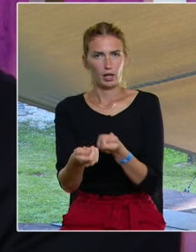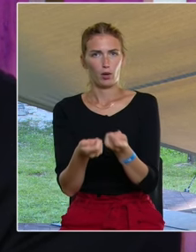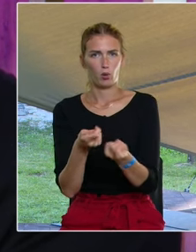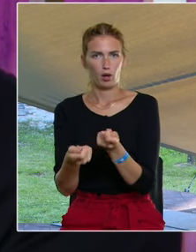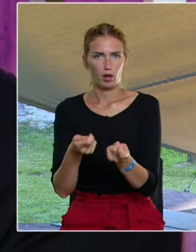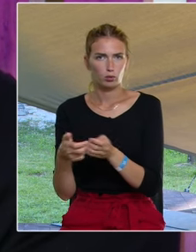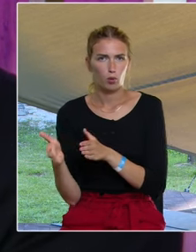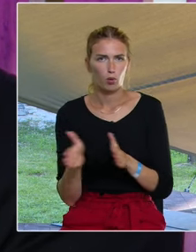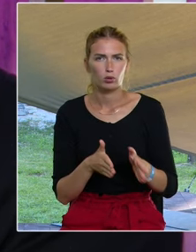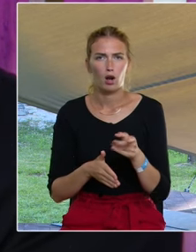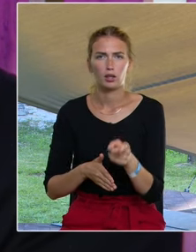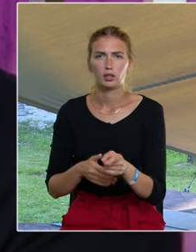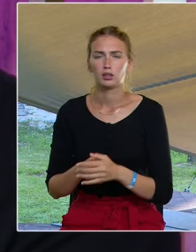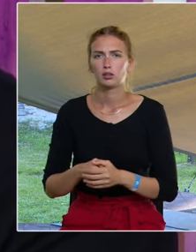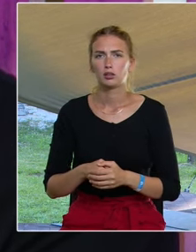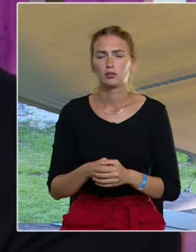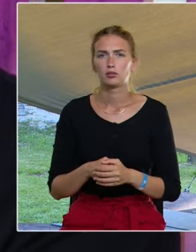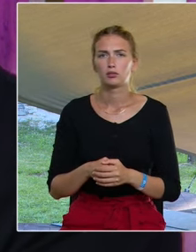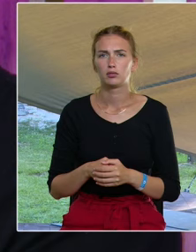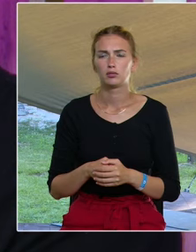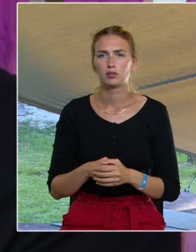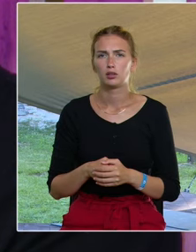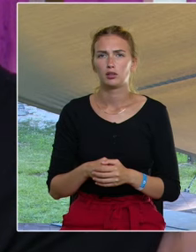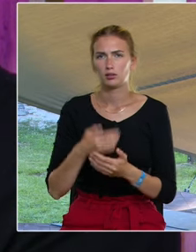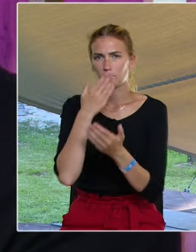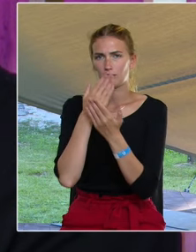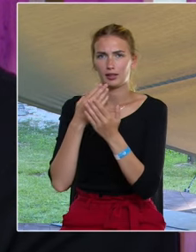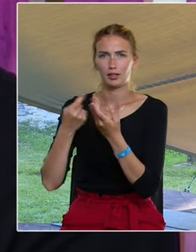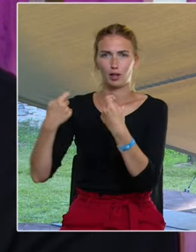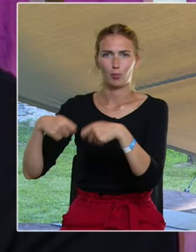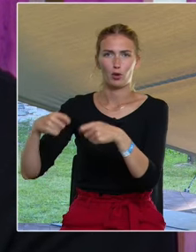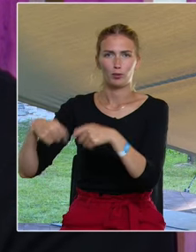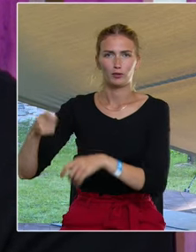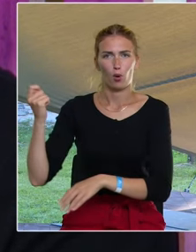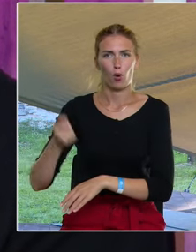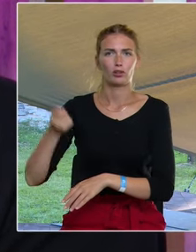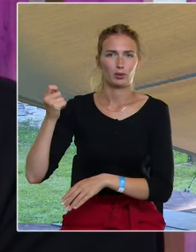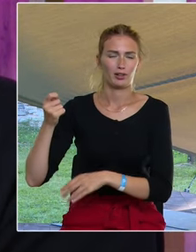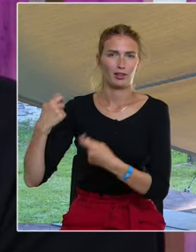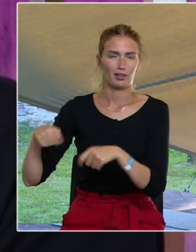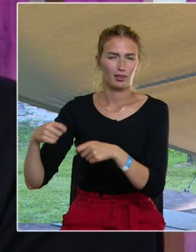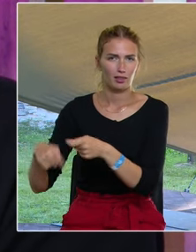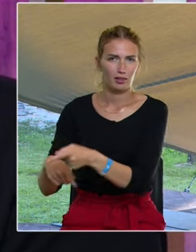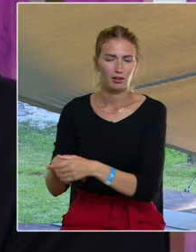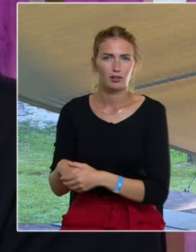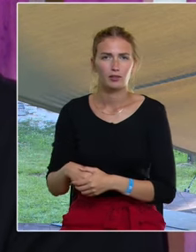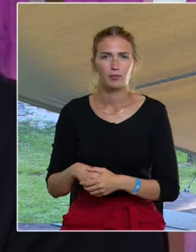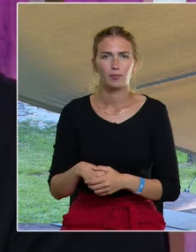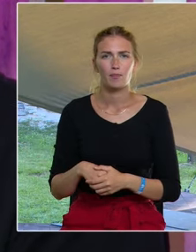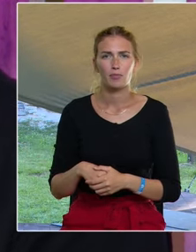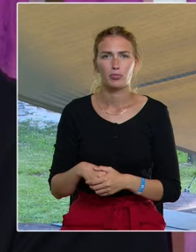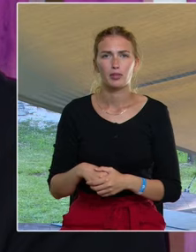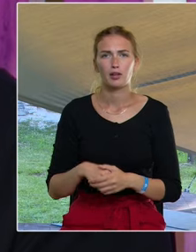anything, so the auction houses, that is. So we're yet to see. Pace Gallery launched